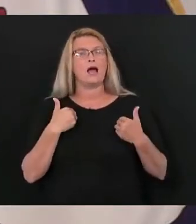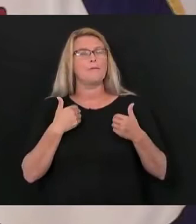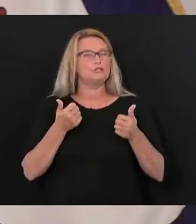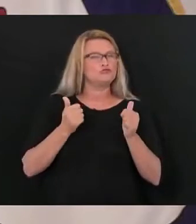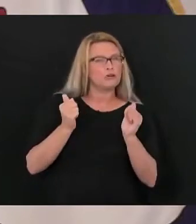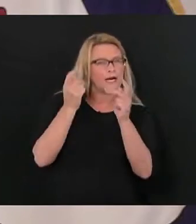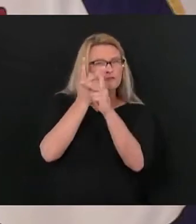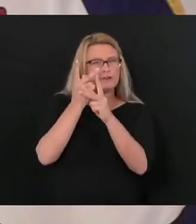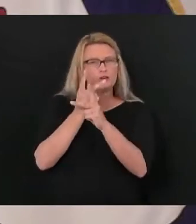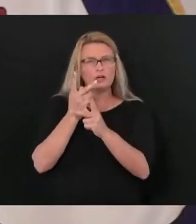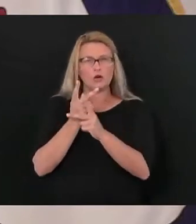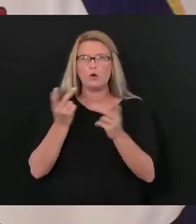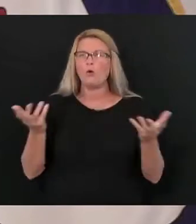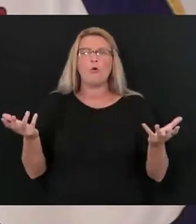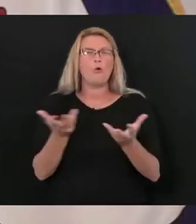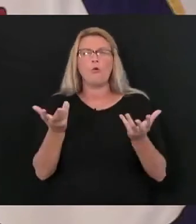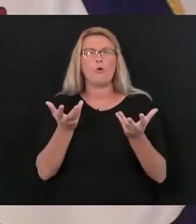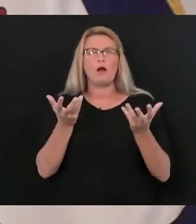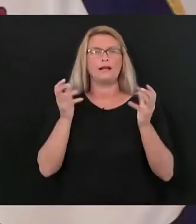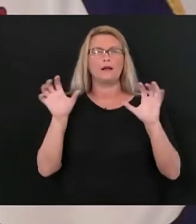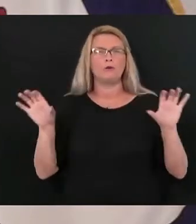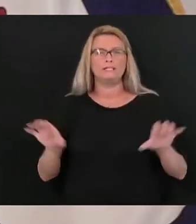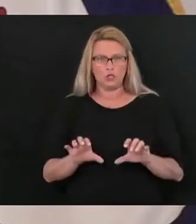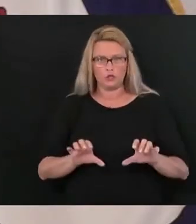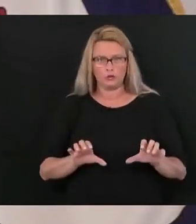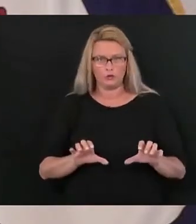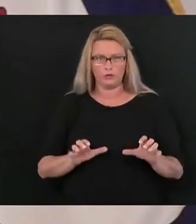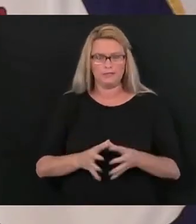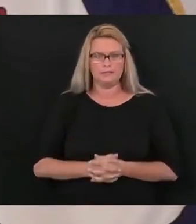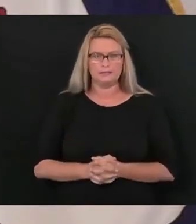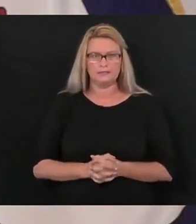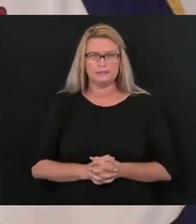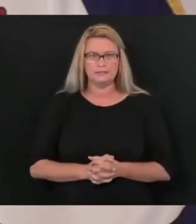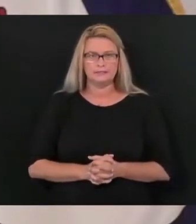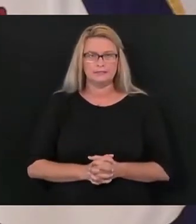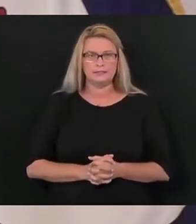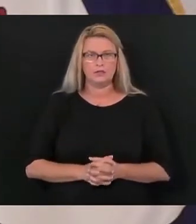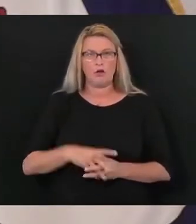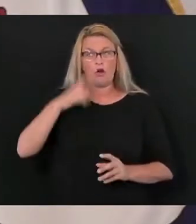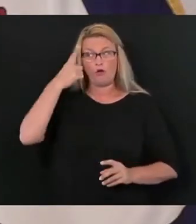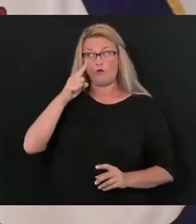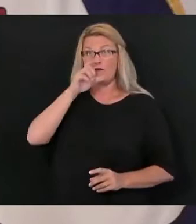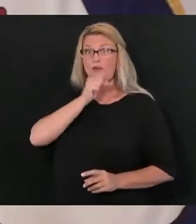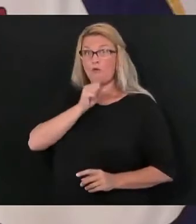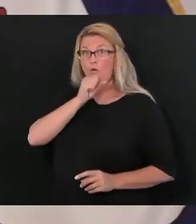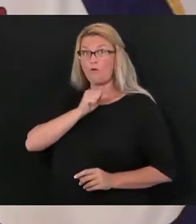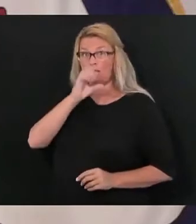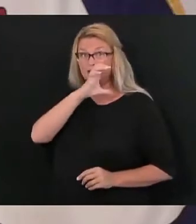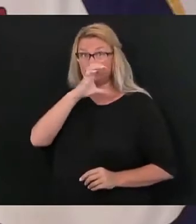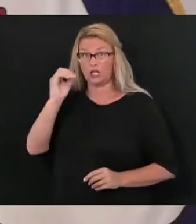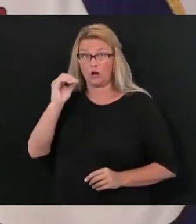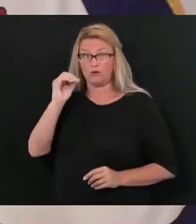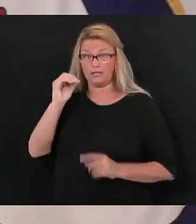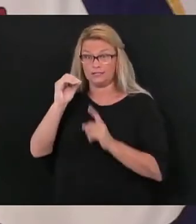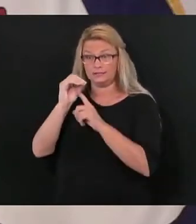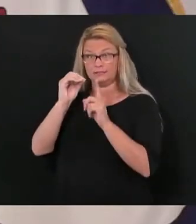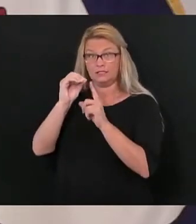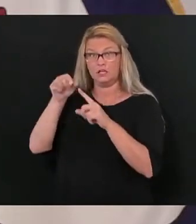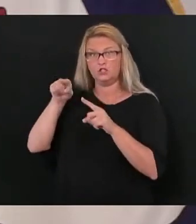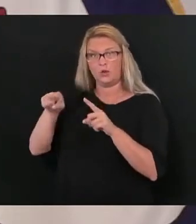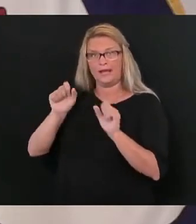to figure out, well, what can we do? What can we do to the orange counties to incentivize